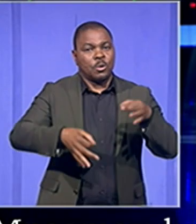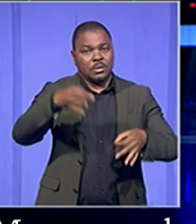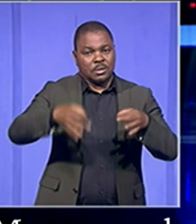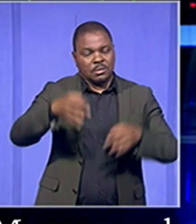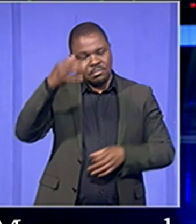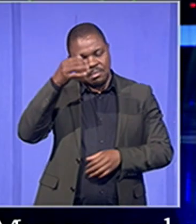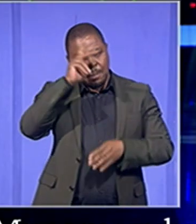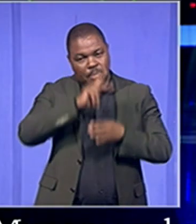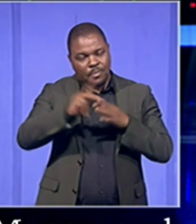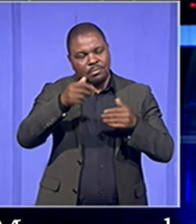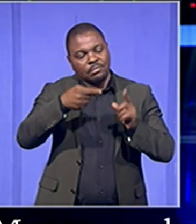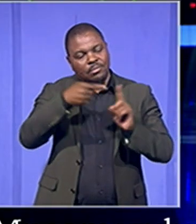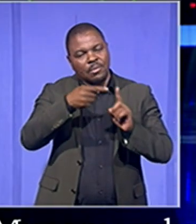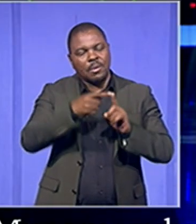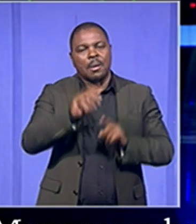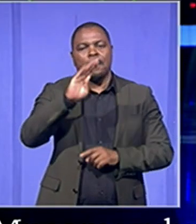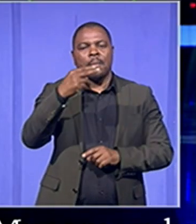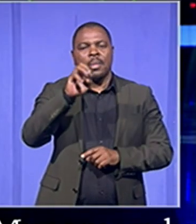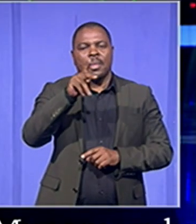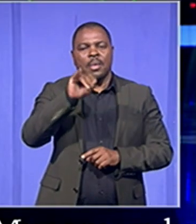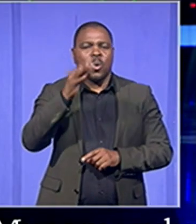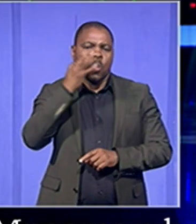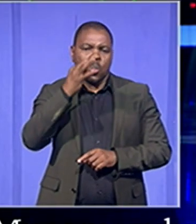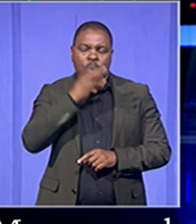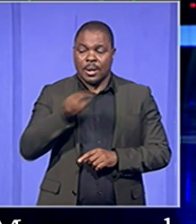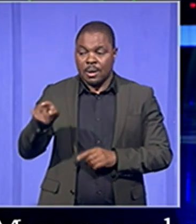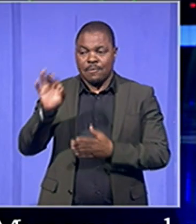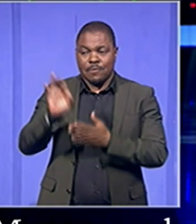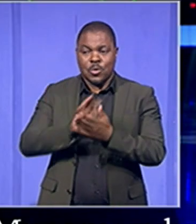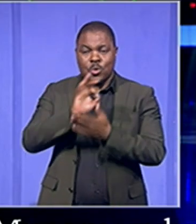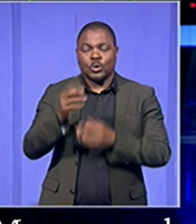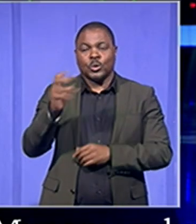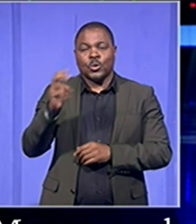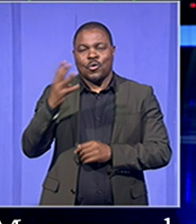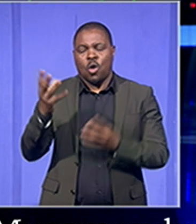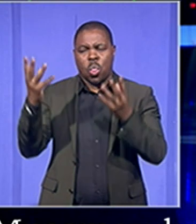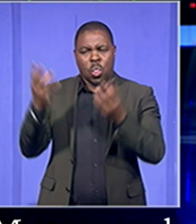o re mopresidente ha bontsha ho ikokobetsa ho latela tshebetso ya mokga dikgethong tsa 2024.